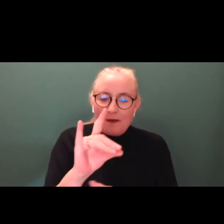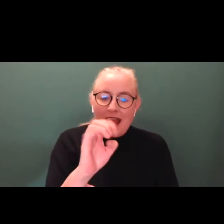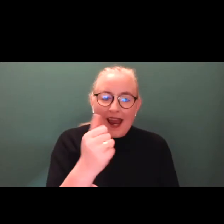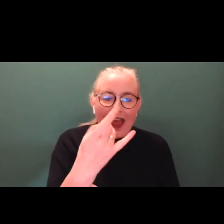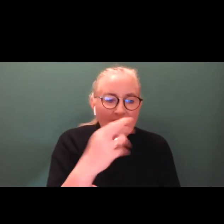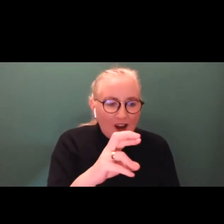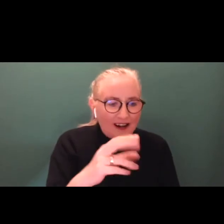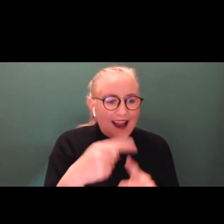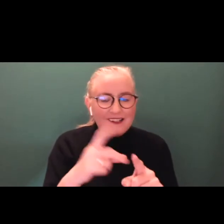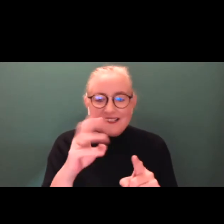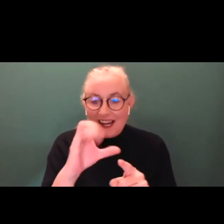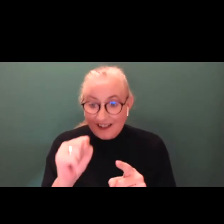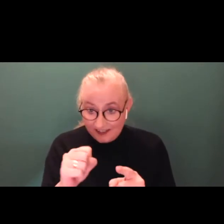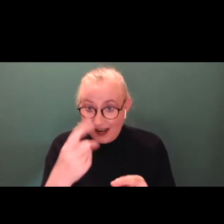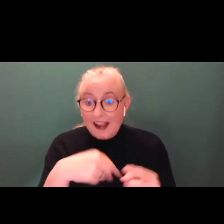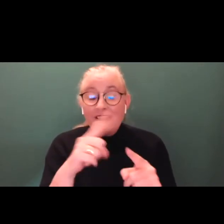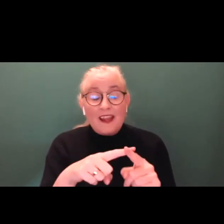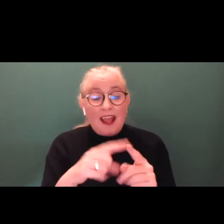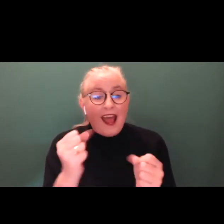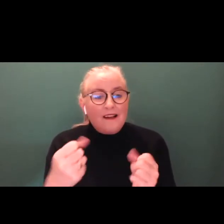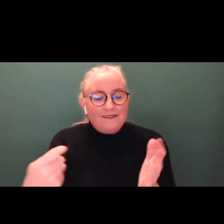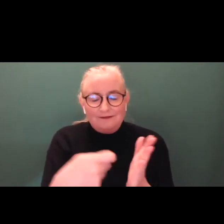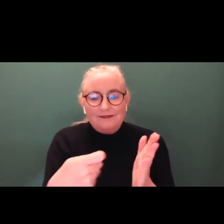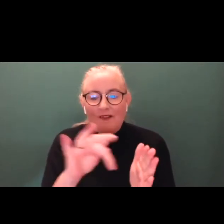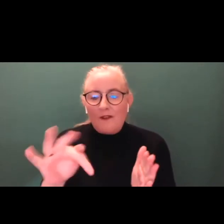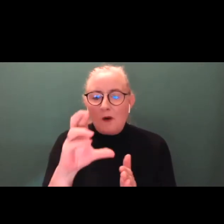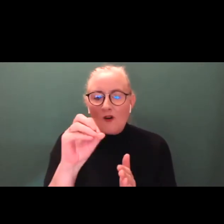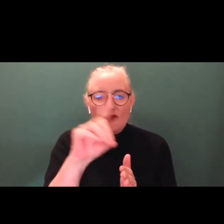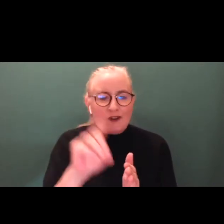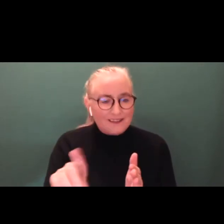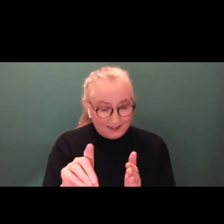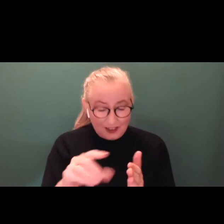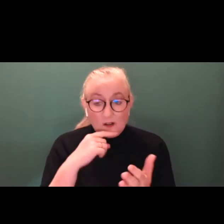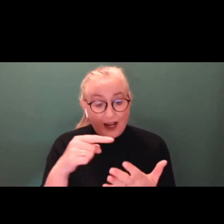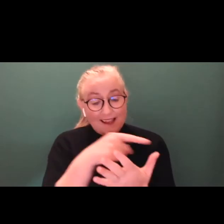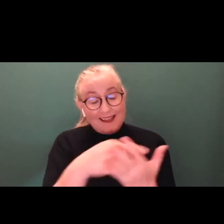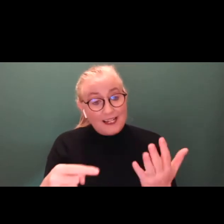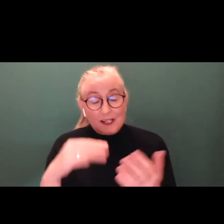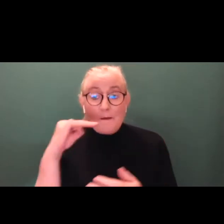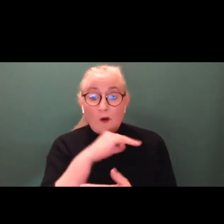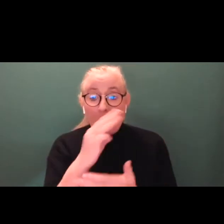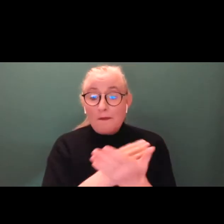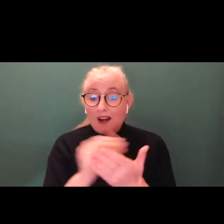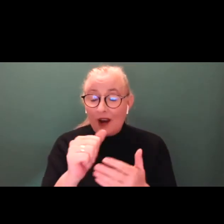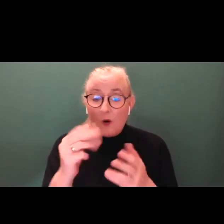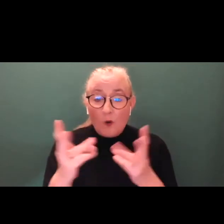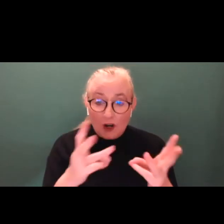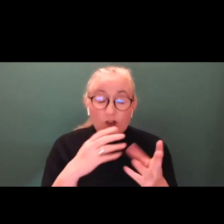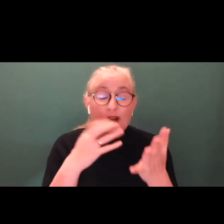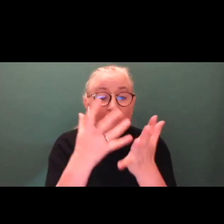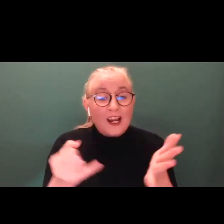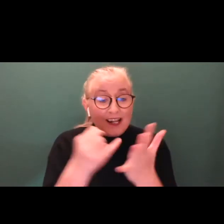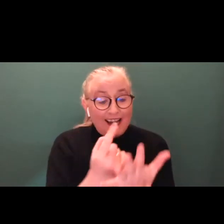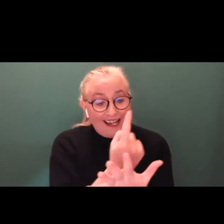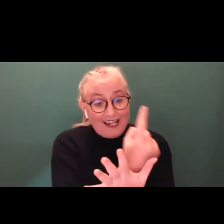Dáinne O'Malley, and oversight and input from Roz. It's a hugely important piece of work. Congratulations to each of them